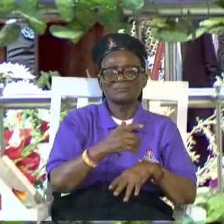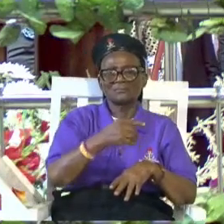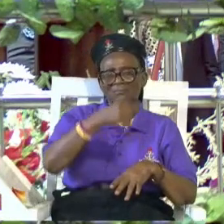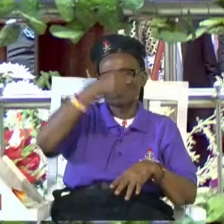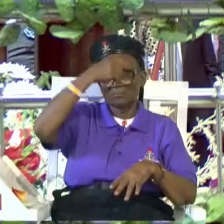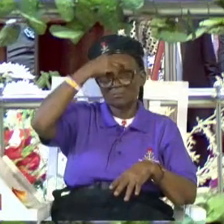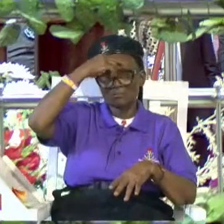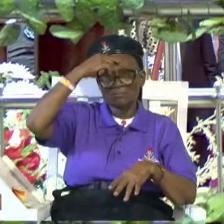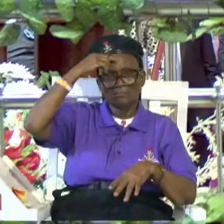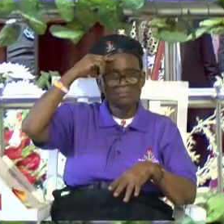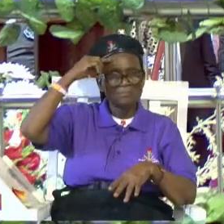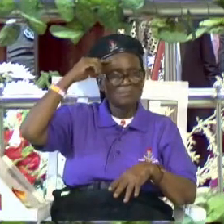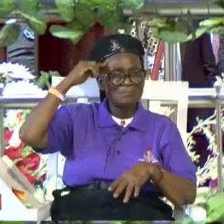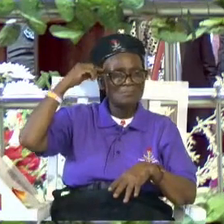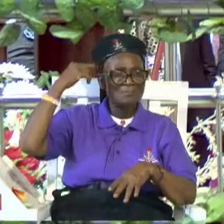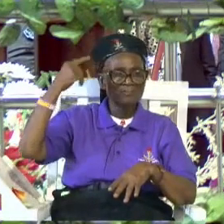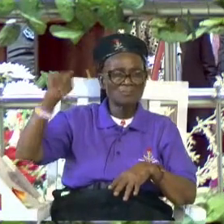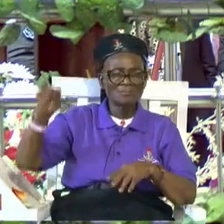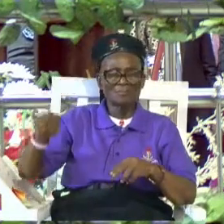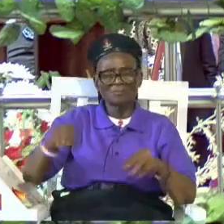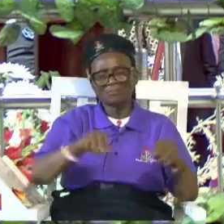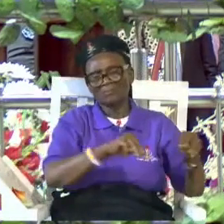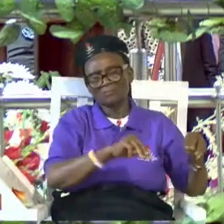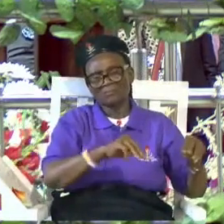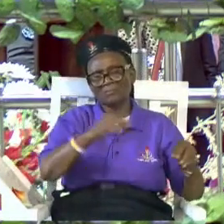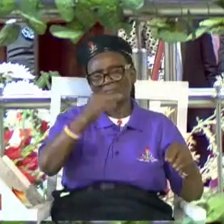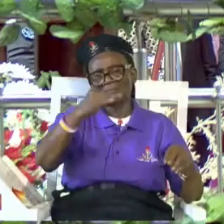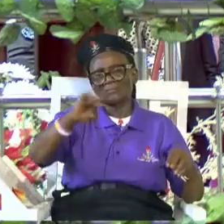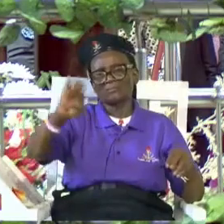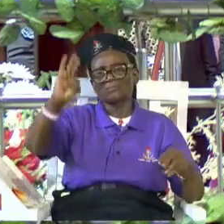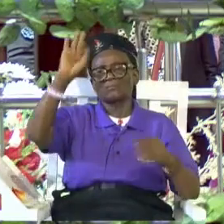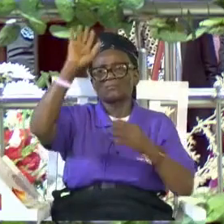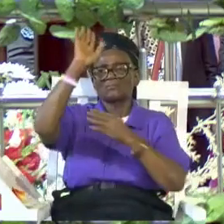because the move of God is already so powerful.